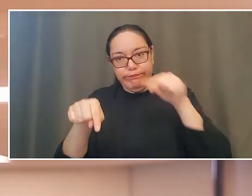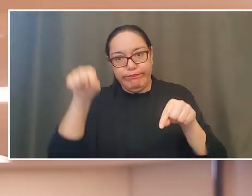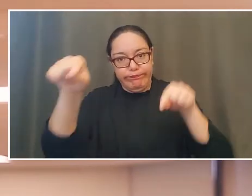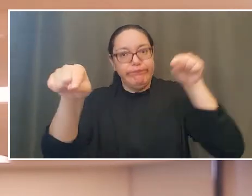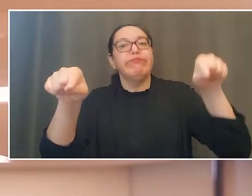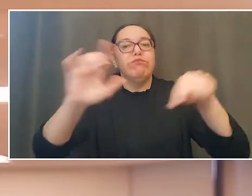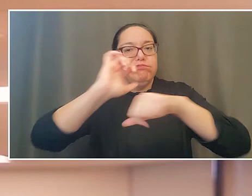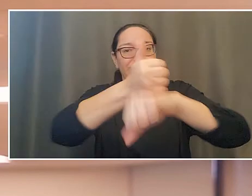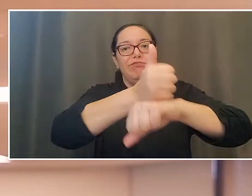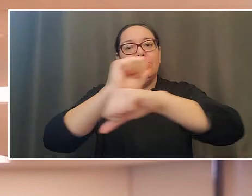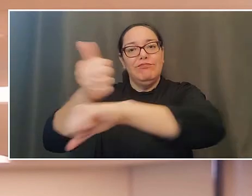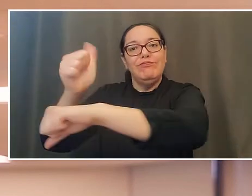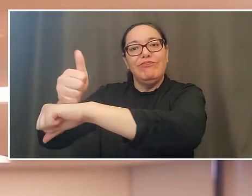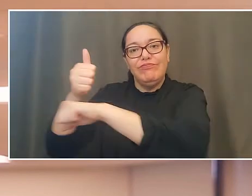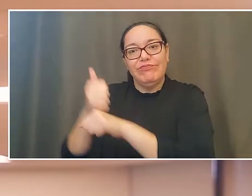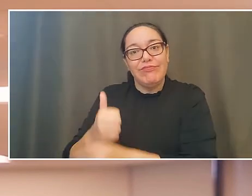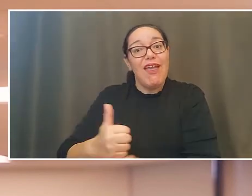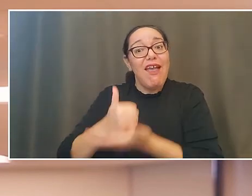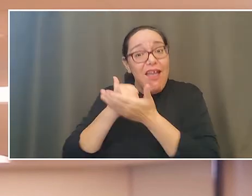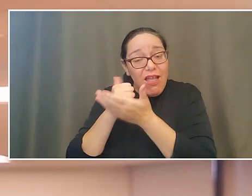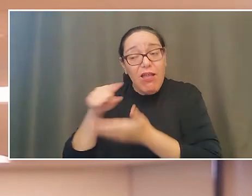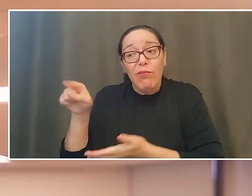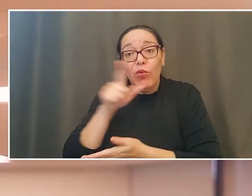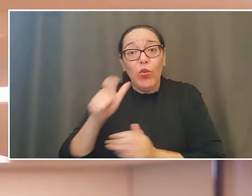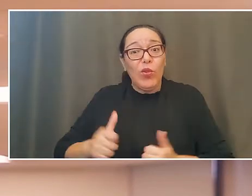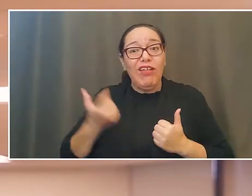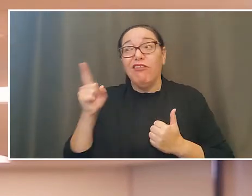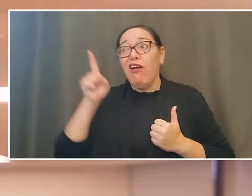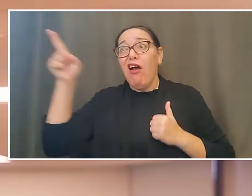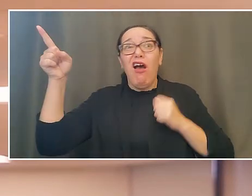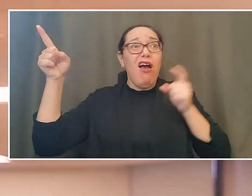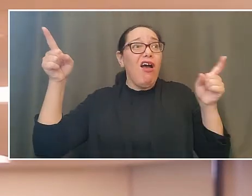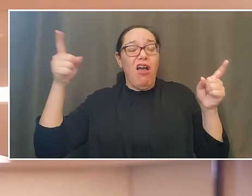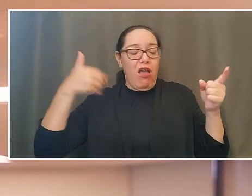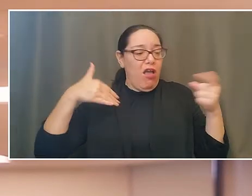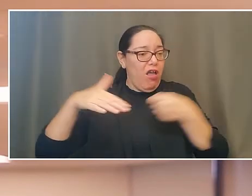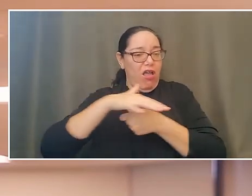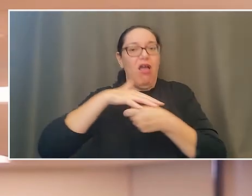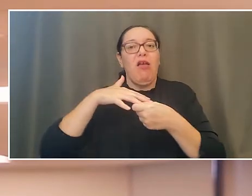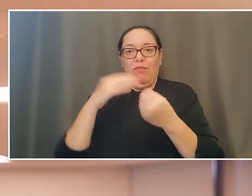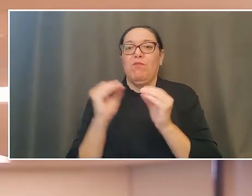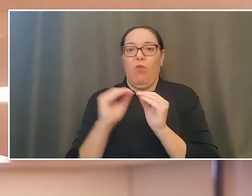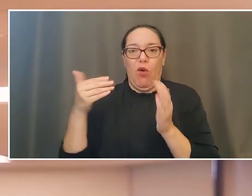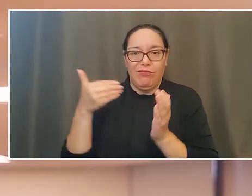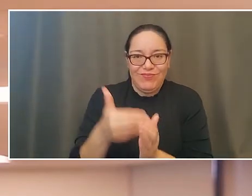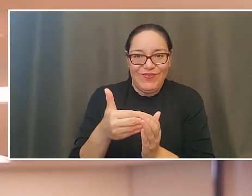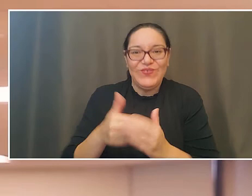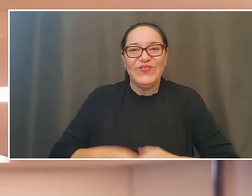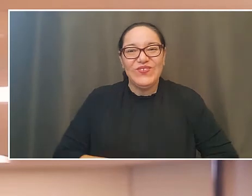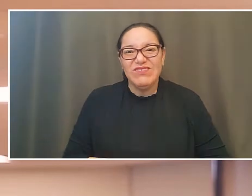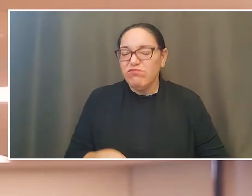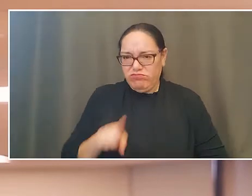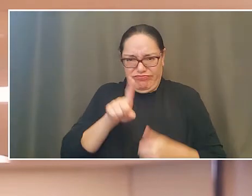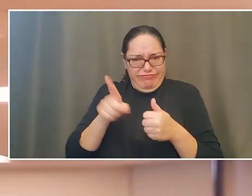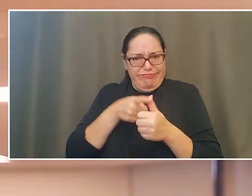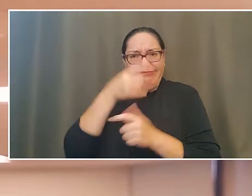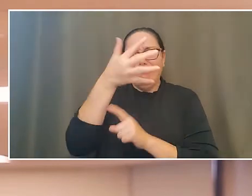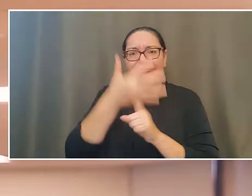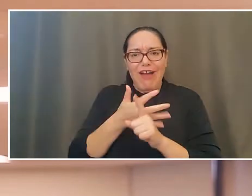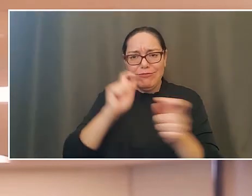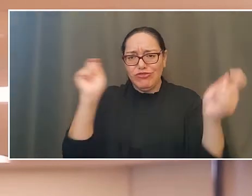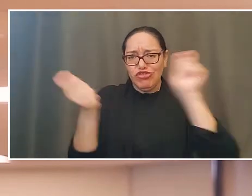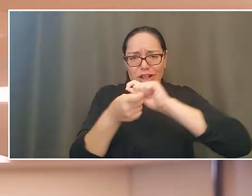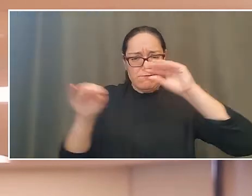live in close proximity to one of the contracted sites. In just the initial 5 months of the reorganization, an